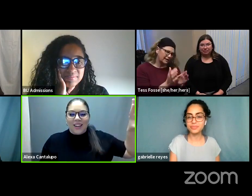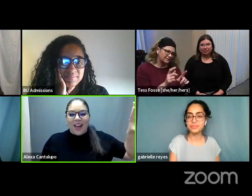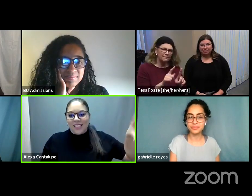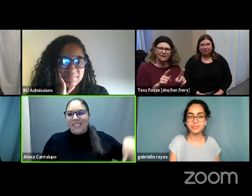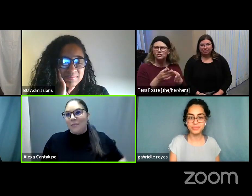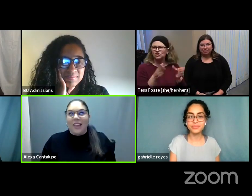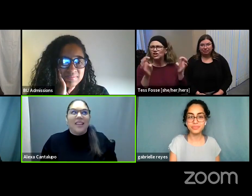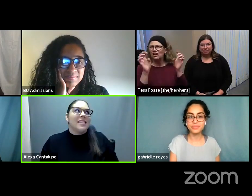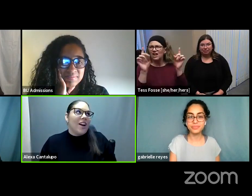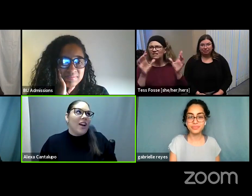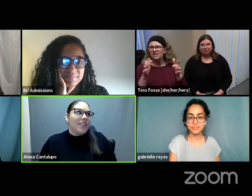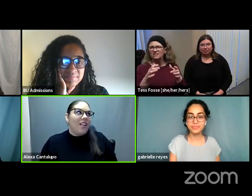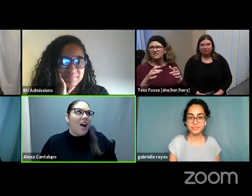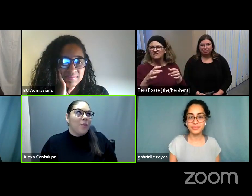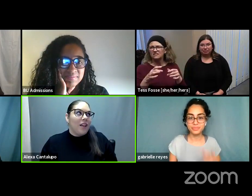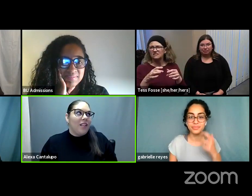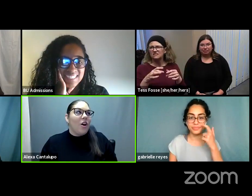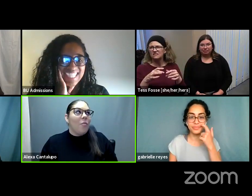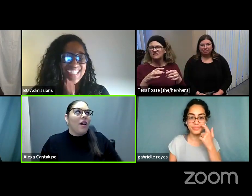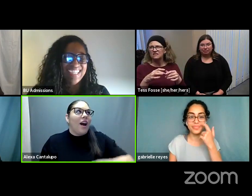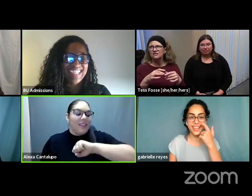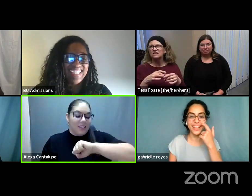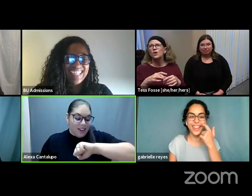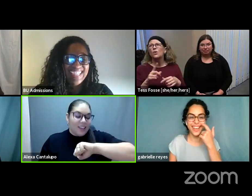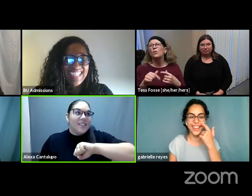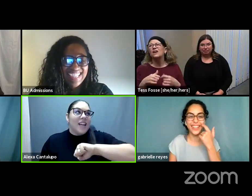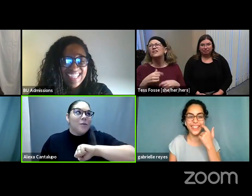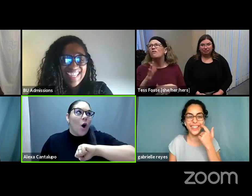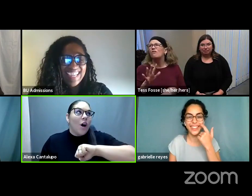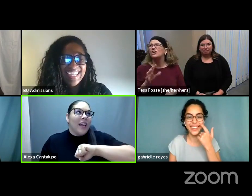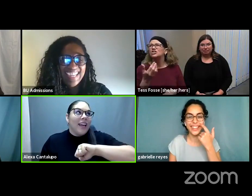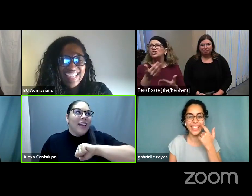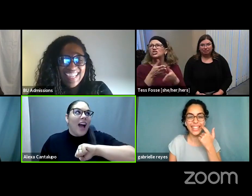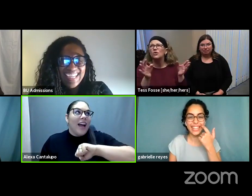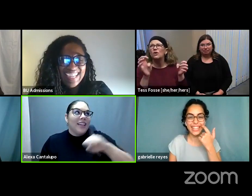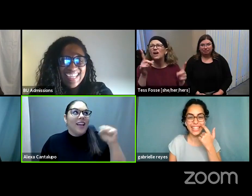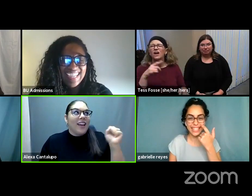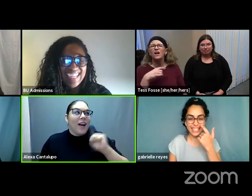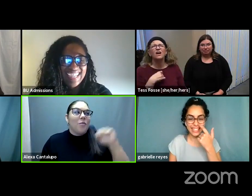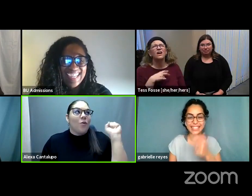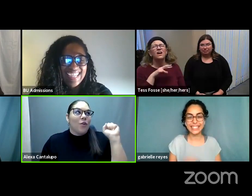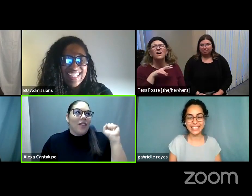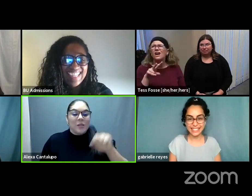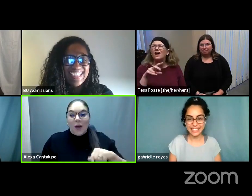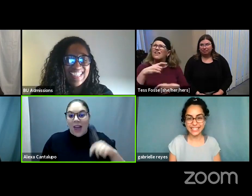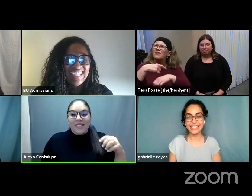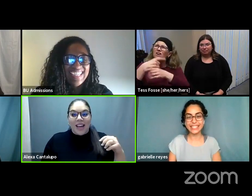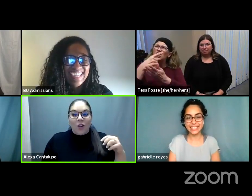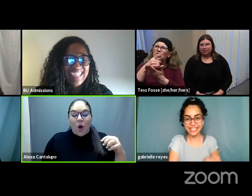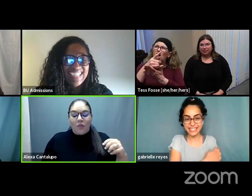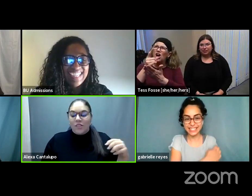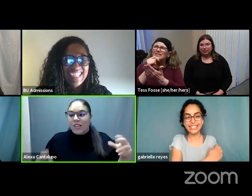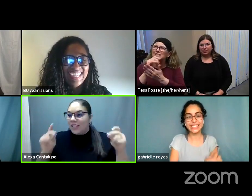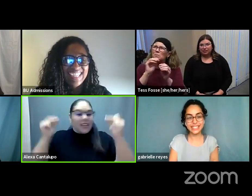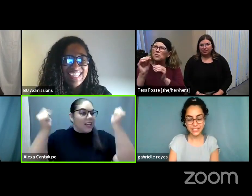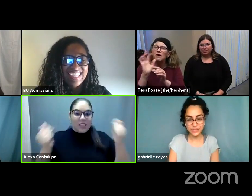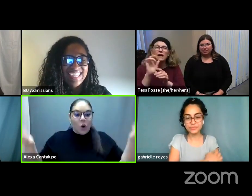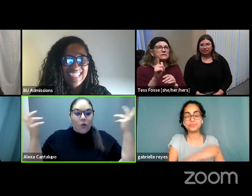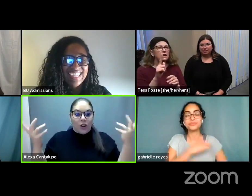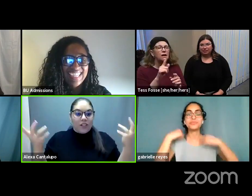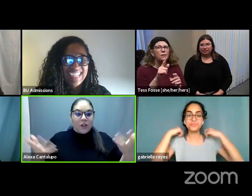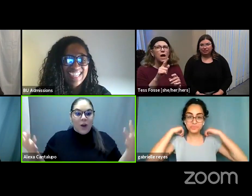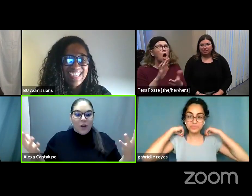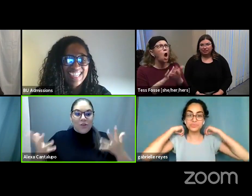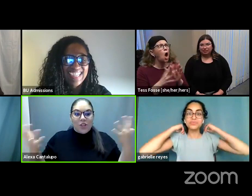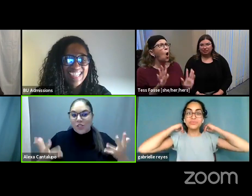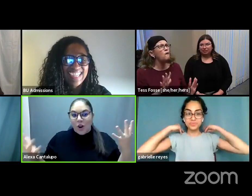gen ed classes, I'd be like staring at the clock being like, oh my God, stop talking. I'm over this. ASL, all of a sudden it's like, it's